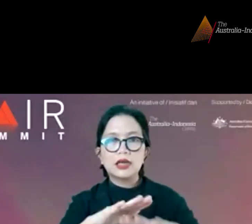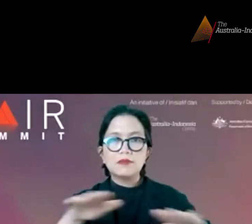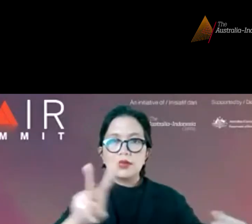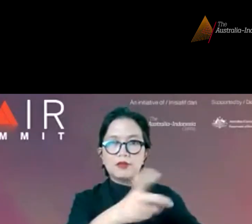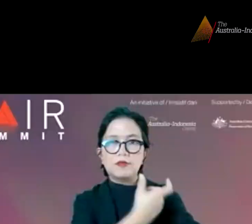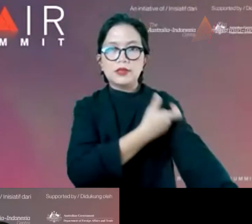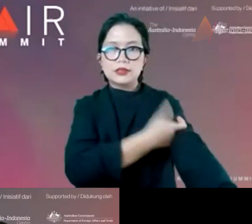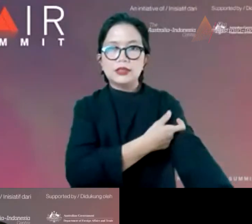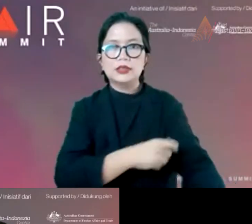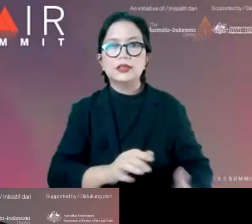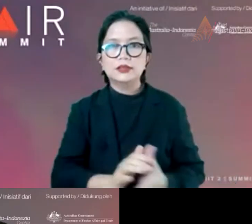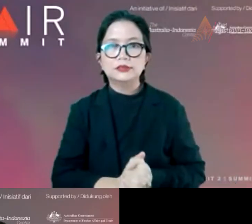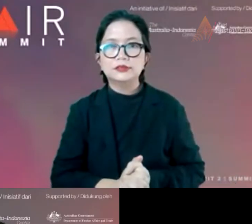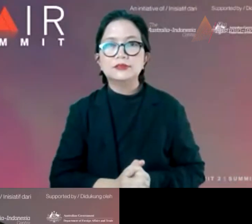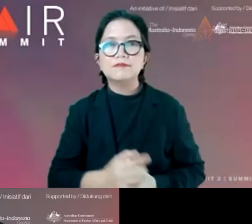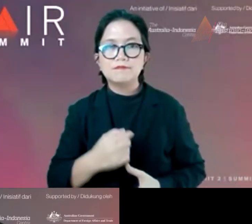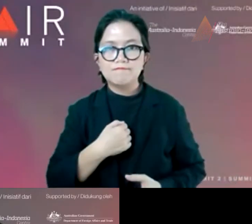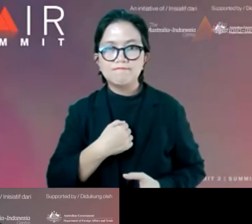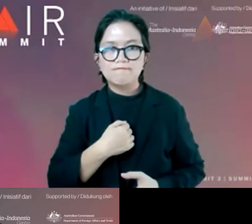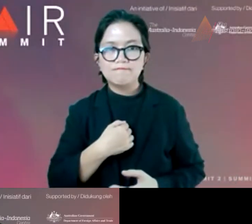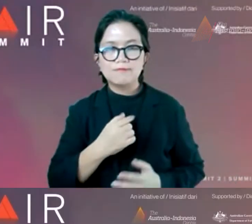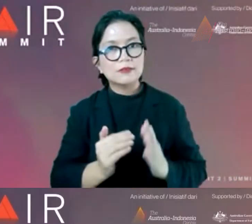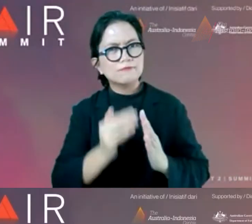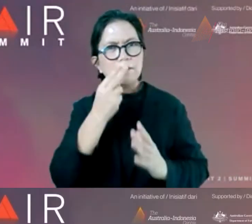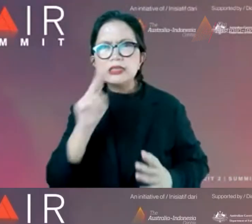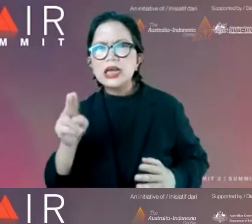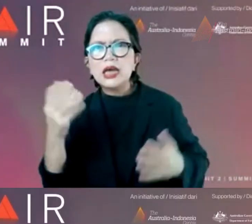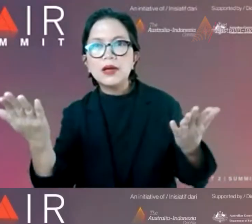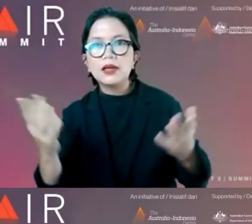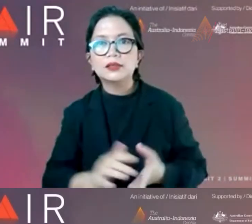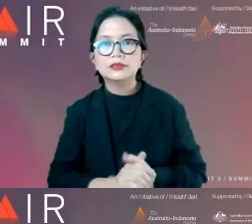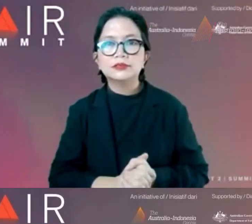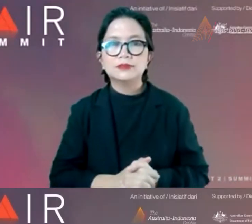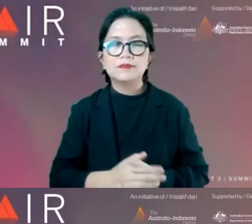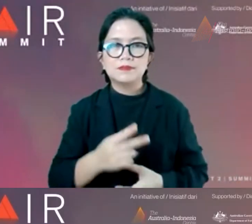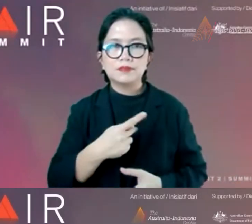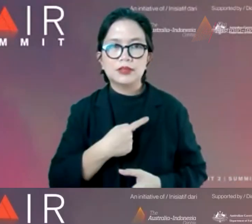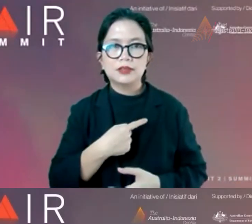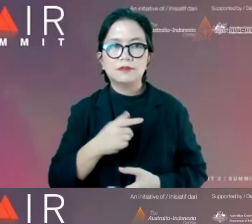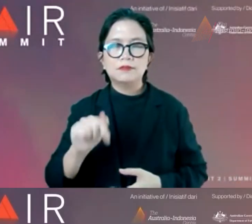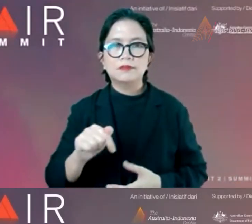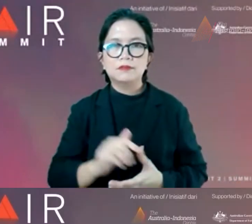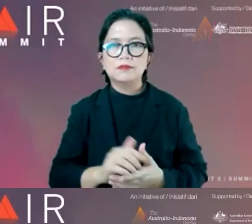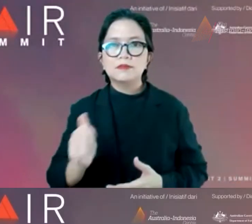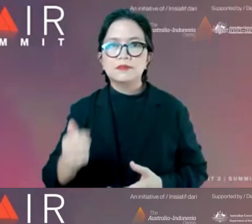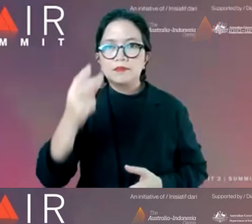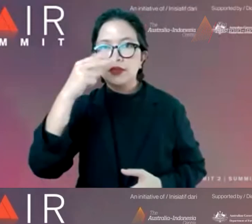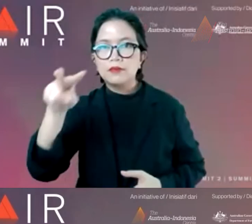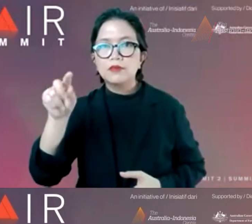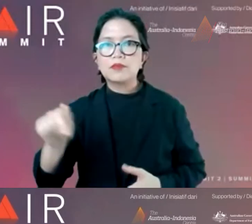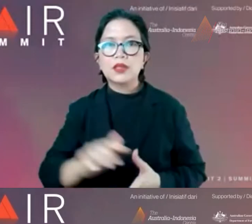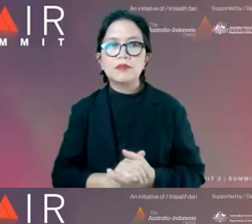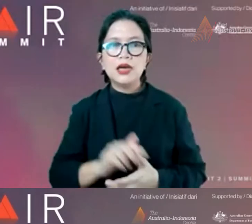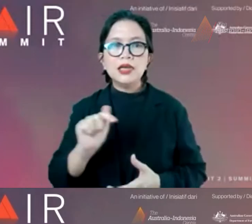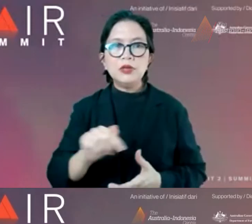and we can see how well that plays out in some areas or not. But how do you think now having a vaccination